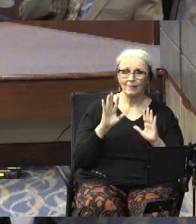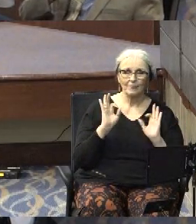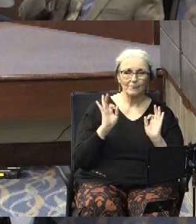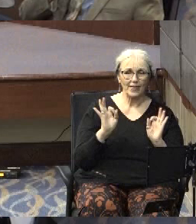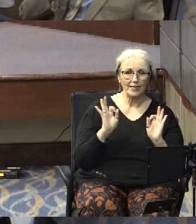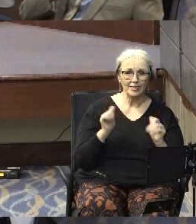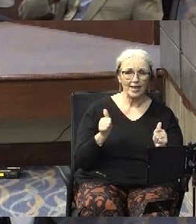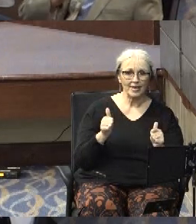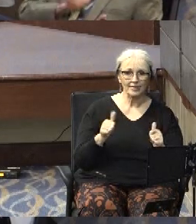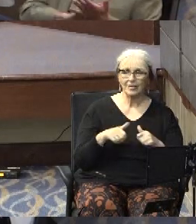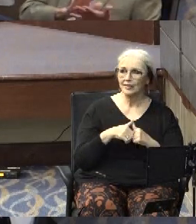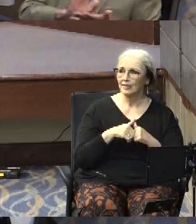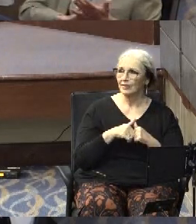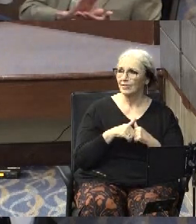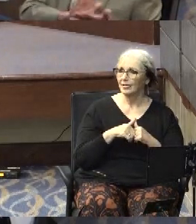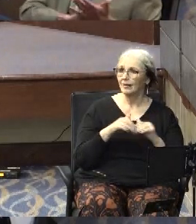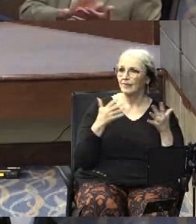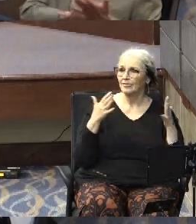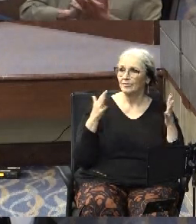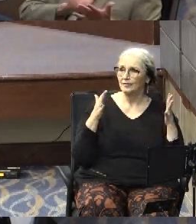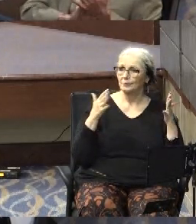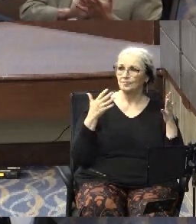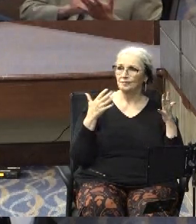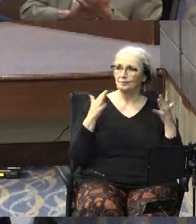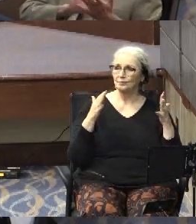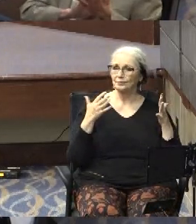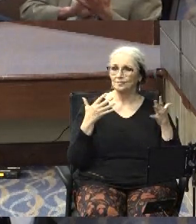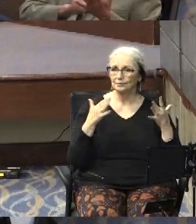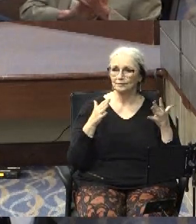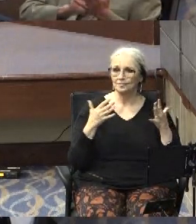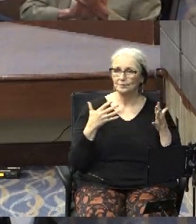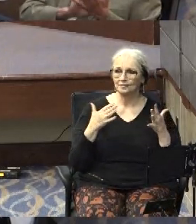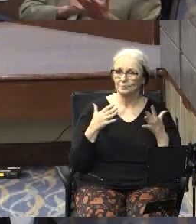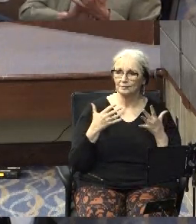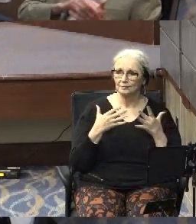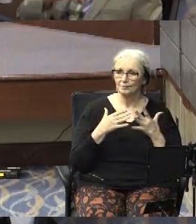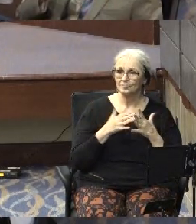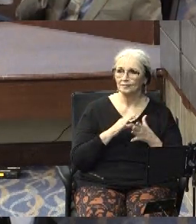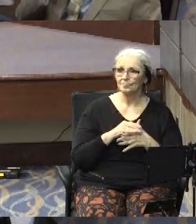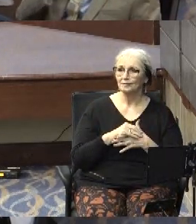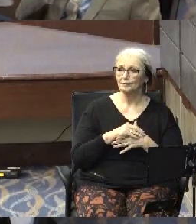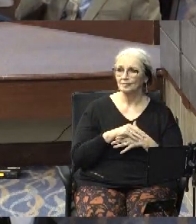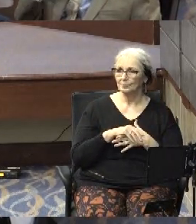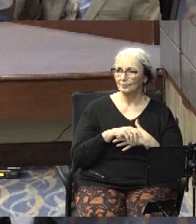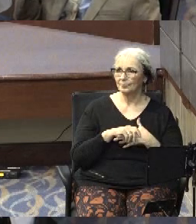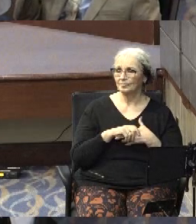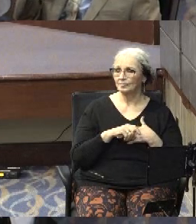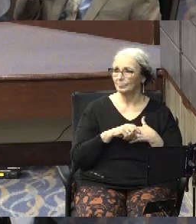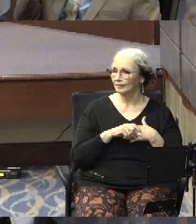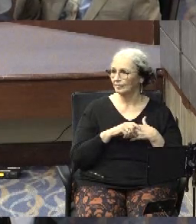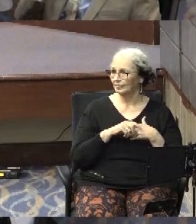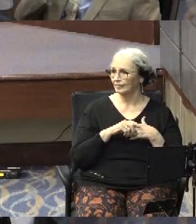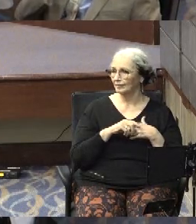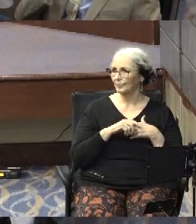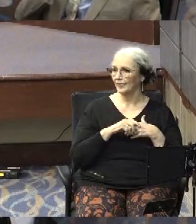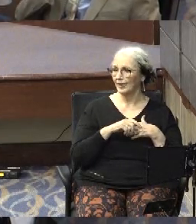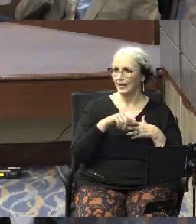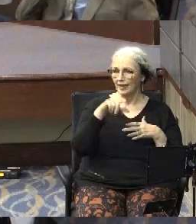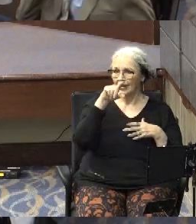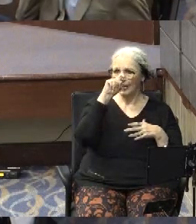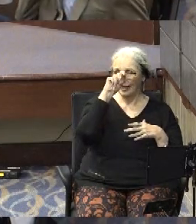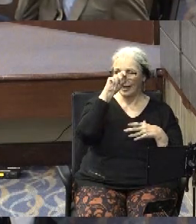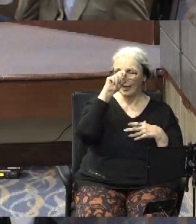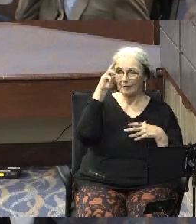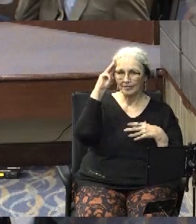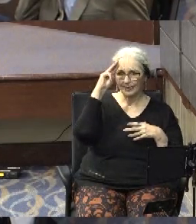And you put out some Eagle Scouts. Yeah, that's it. And I understand that you have an Eagle Scout. And